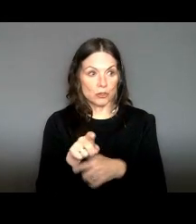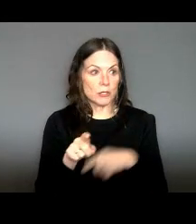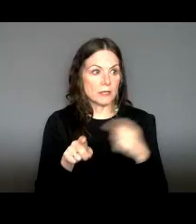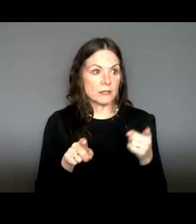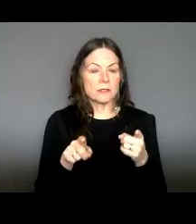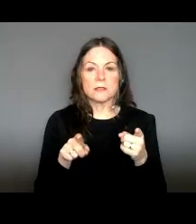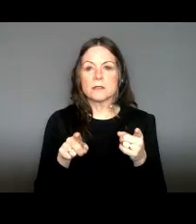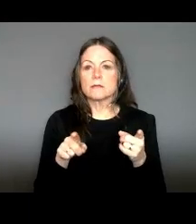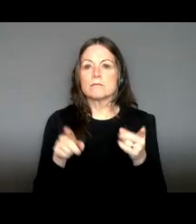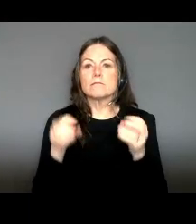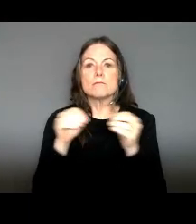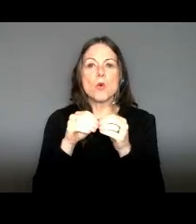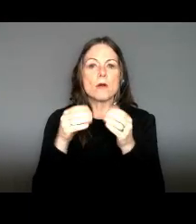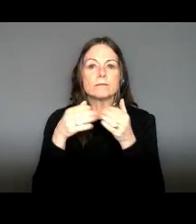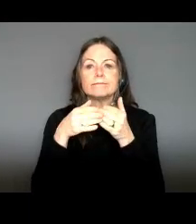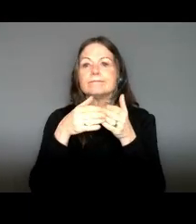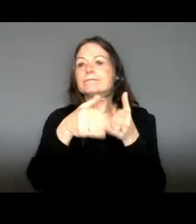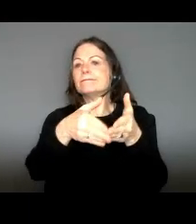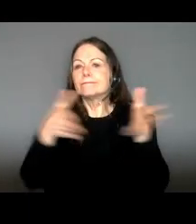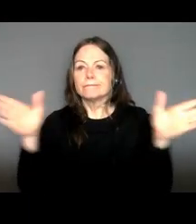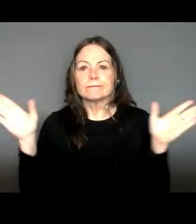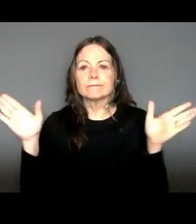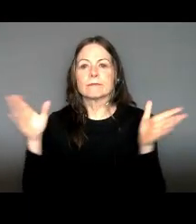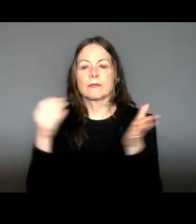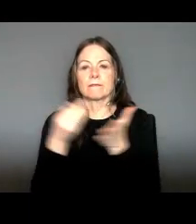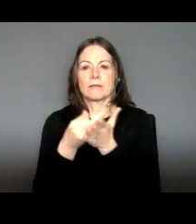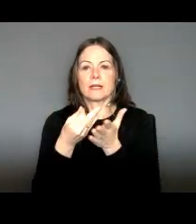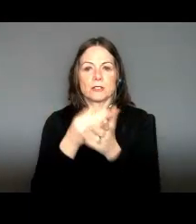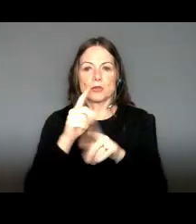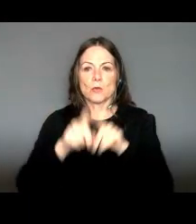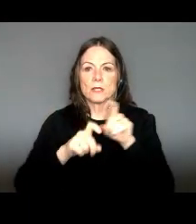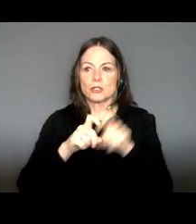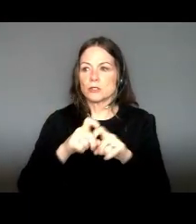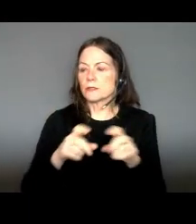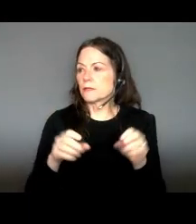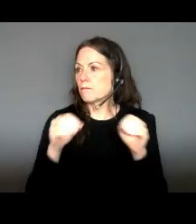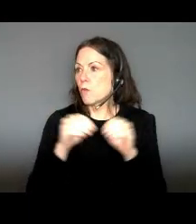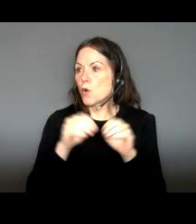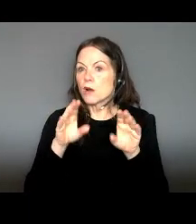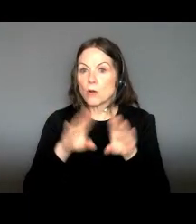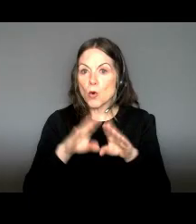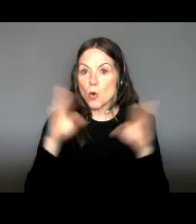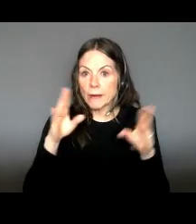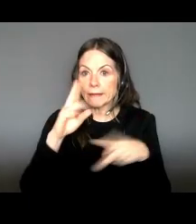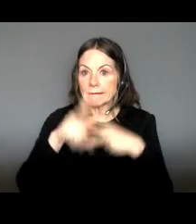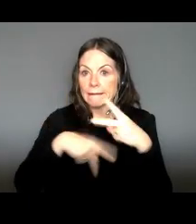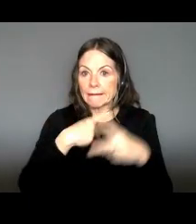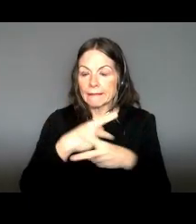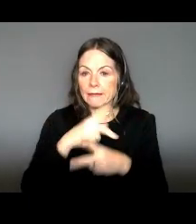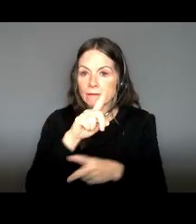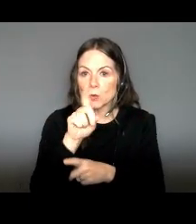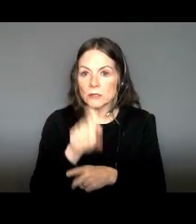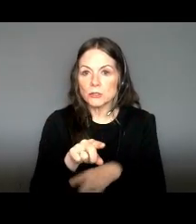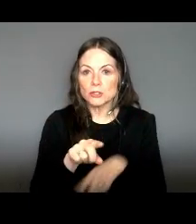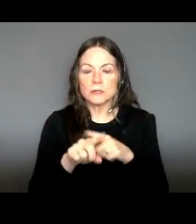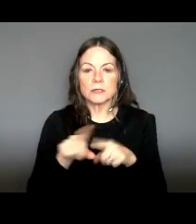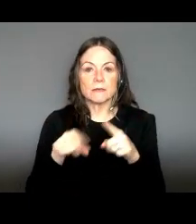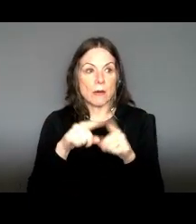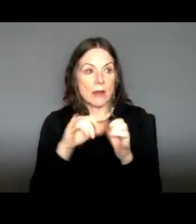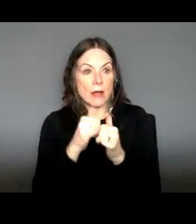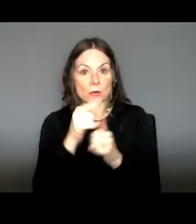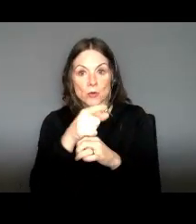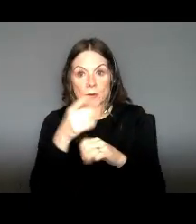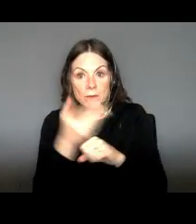financial conversation. You can consider open-ended questions more about improving their financial situation and increasing